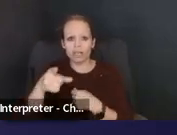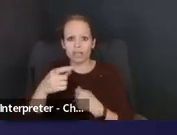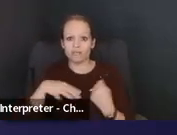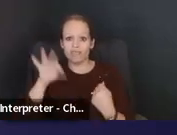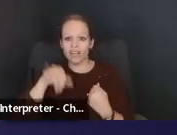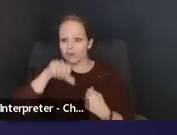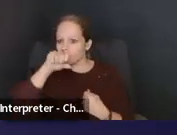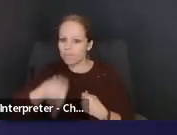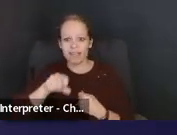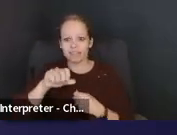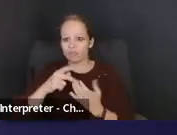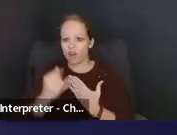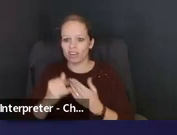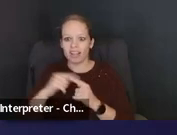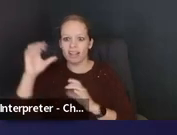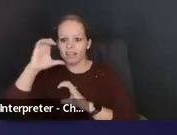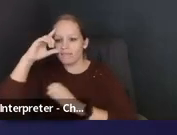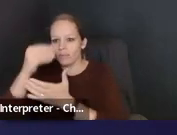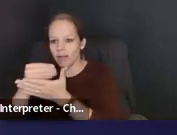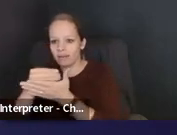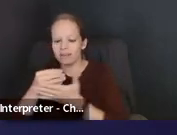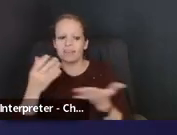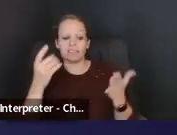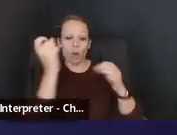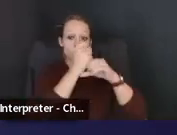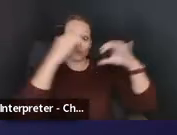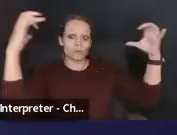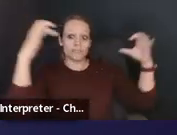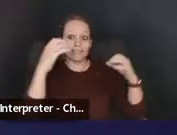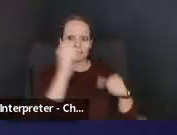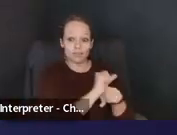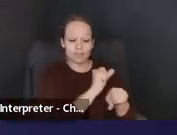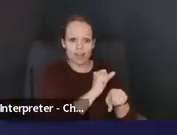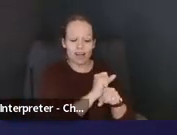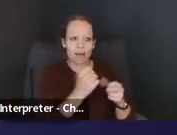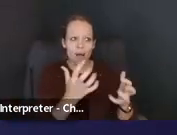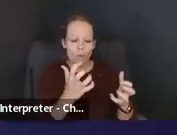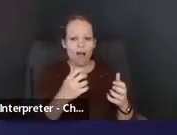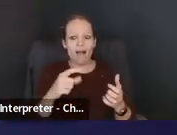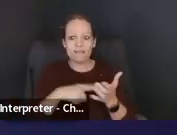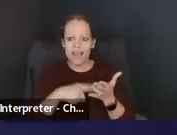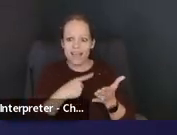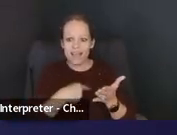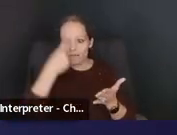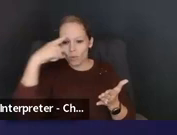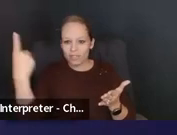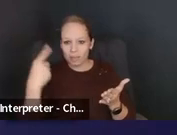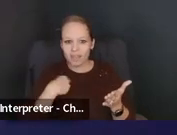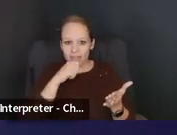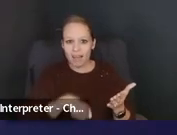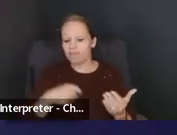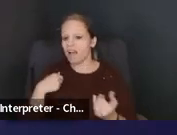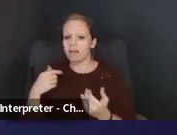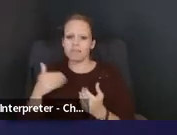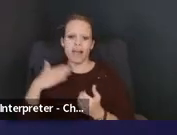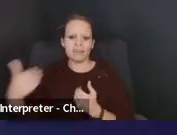So the dream job is you figure out what you want to do, you get paid for doing something that you know you'd love to do. I want to be an online sports gambler in my